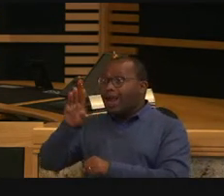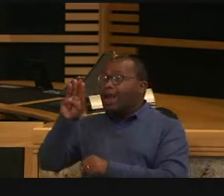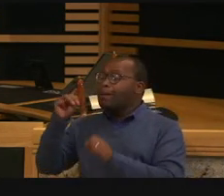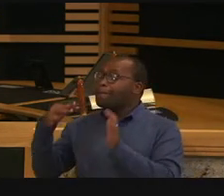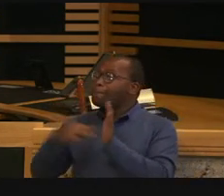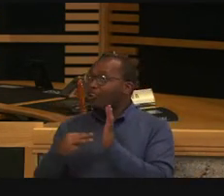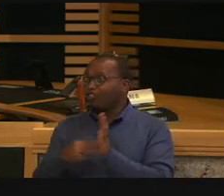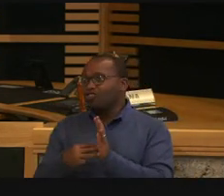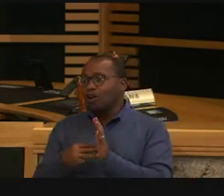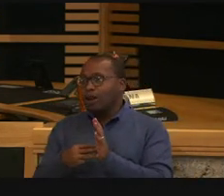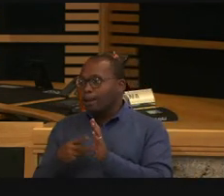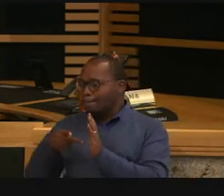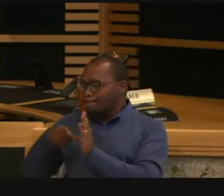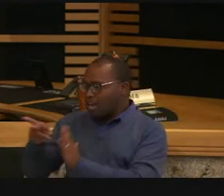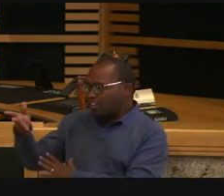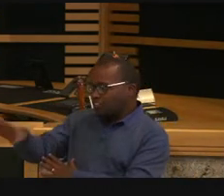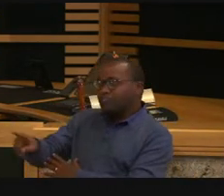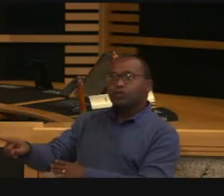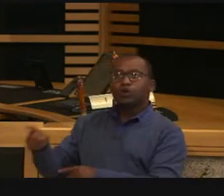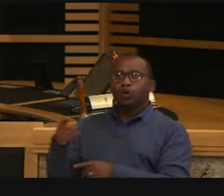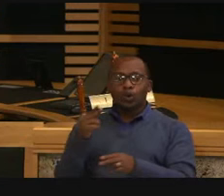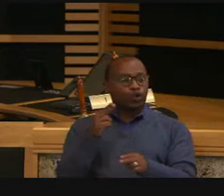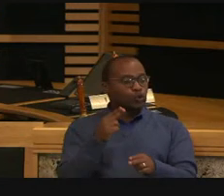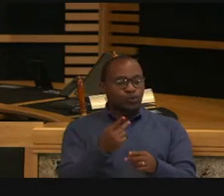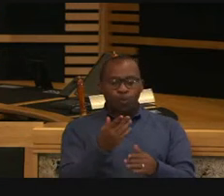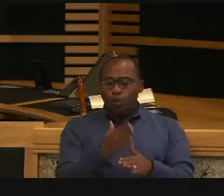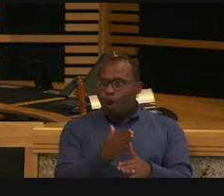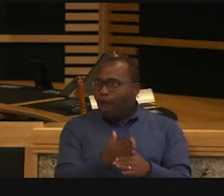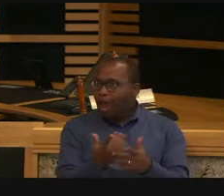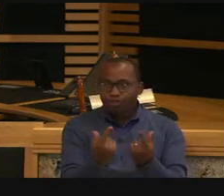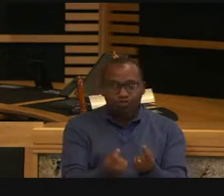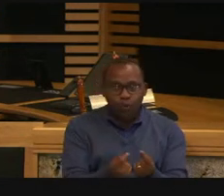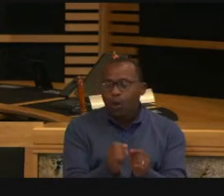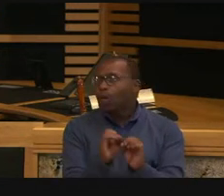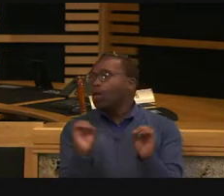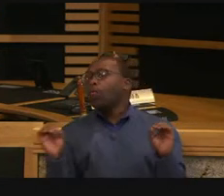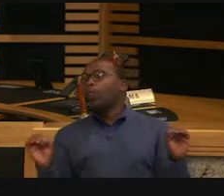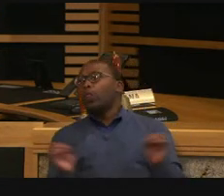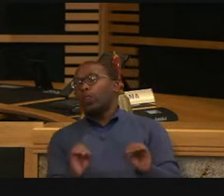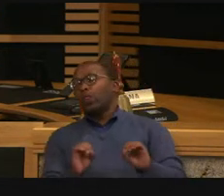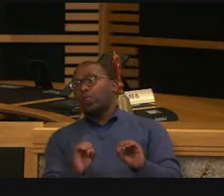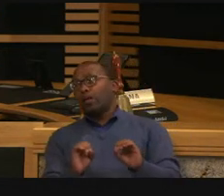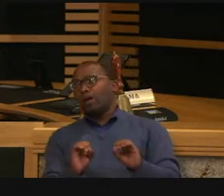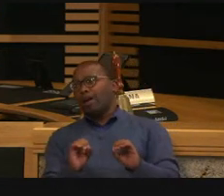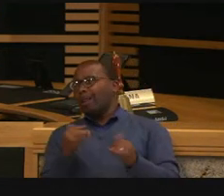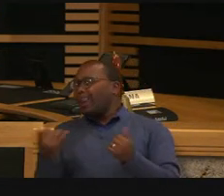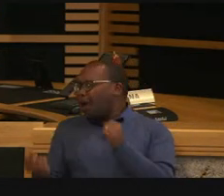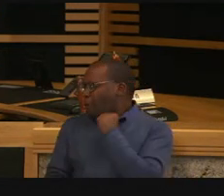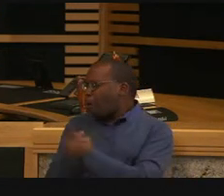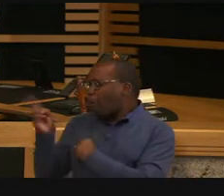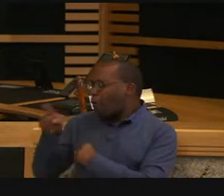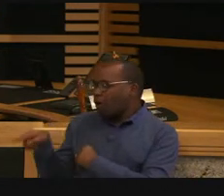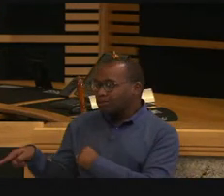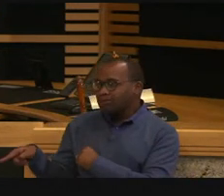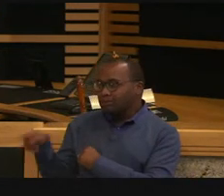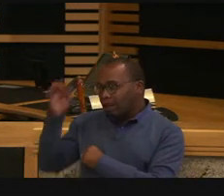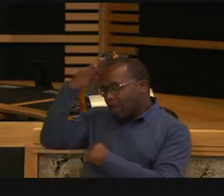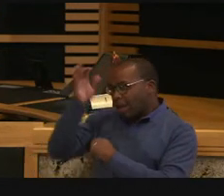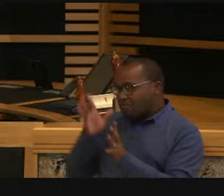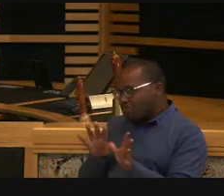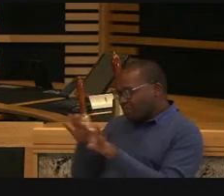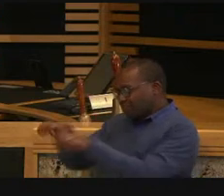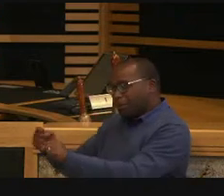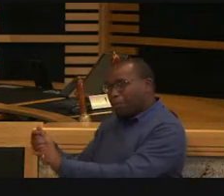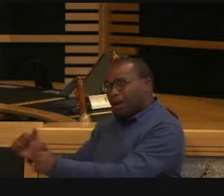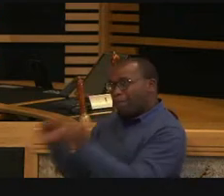department? What happened to that service provider? Has the money been recovered? Who has been arrested for scamming and